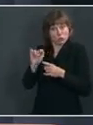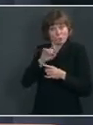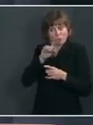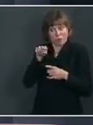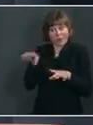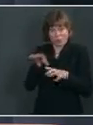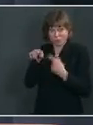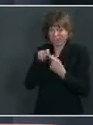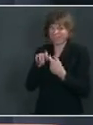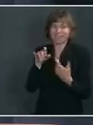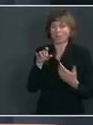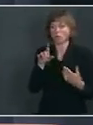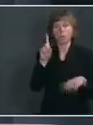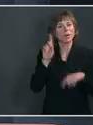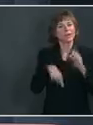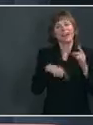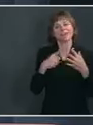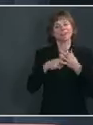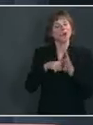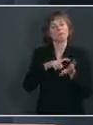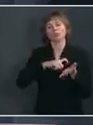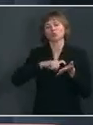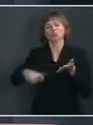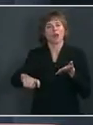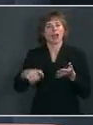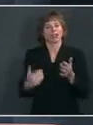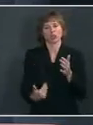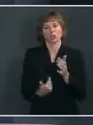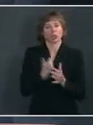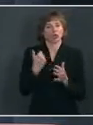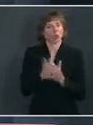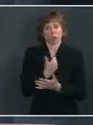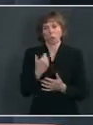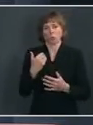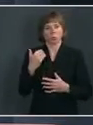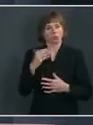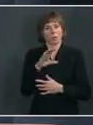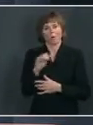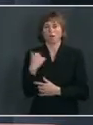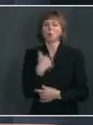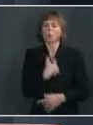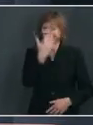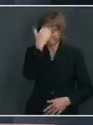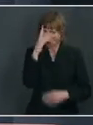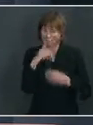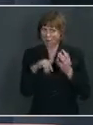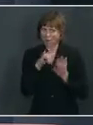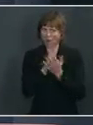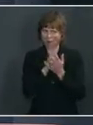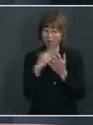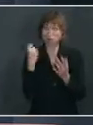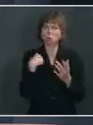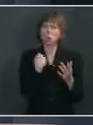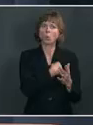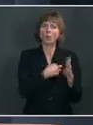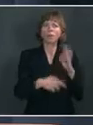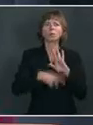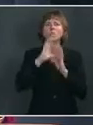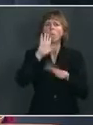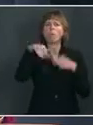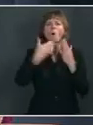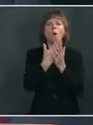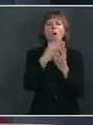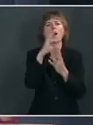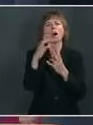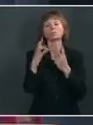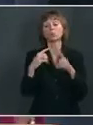It's not easy to start from scratch in a new facility. We're very mindful of that. And so right now, we're certainly reviewing all options, but our